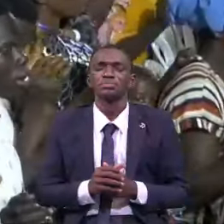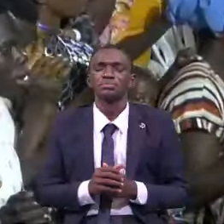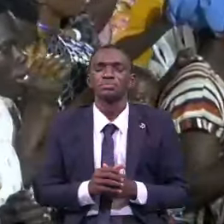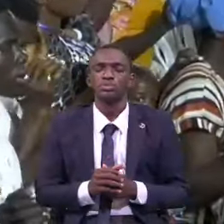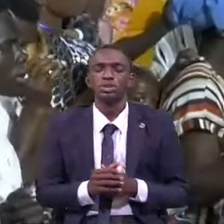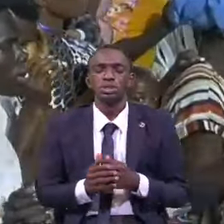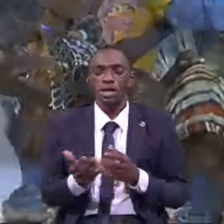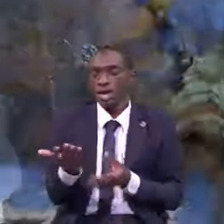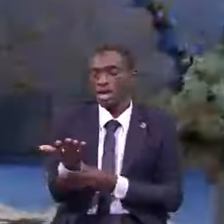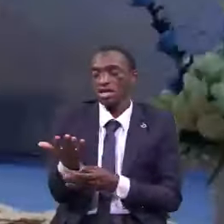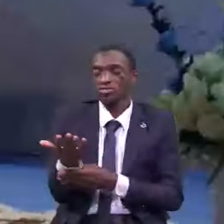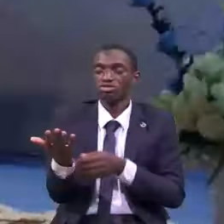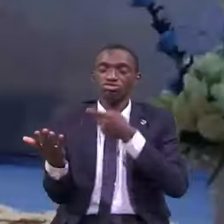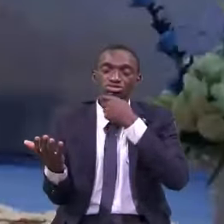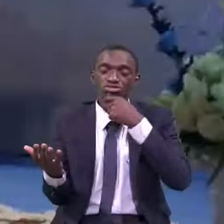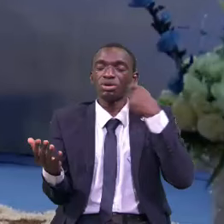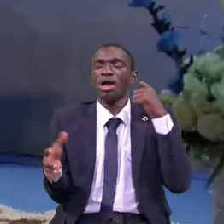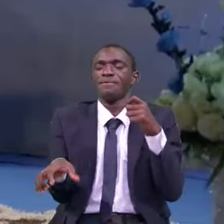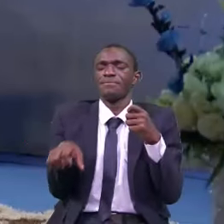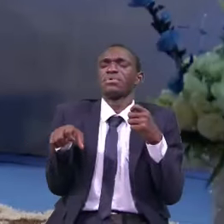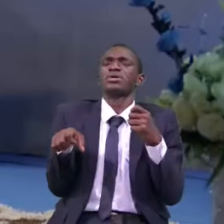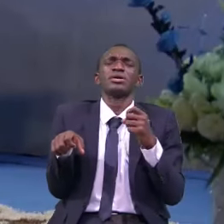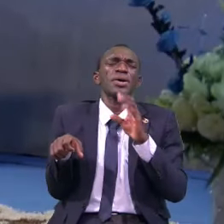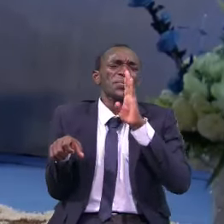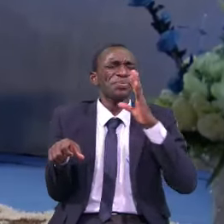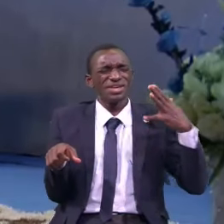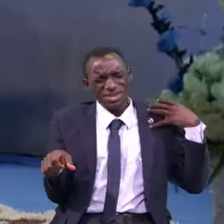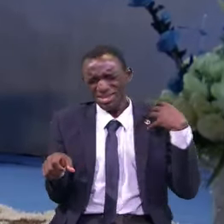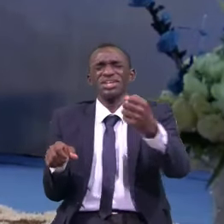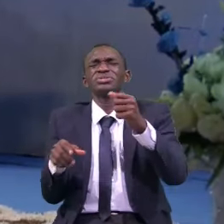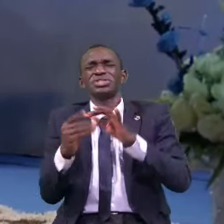Withered hand, be healed in Jesus'